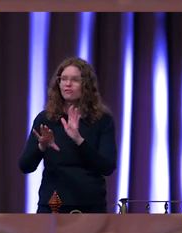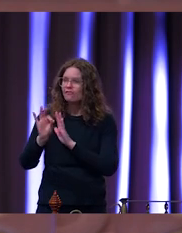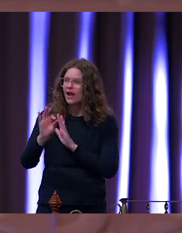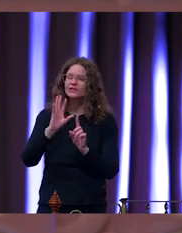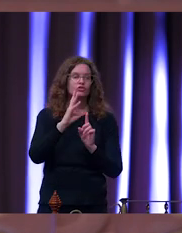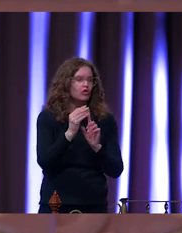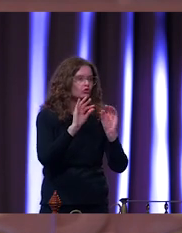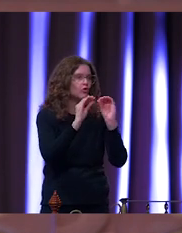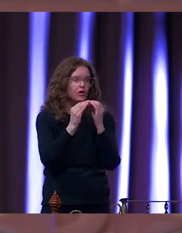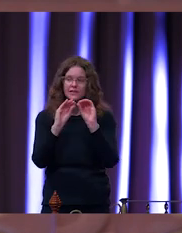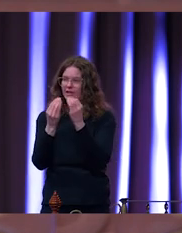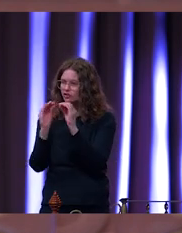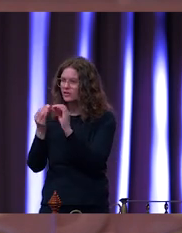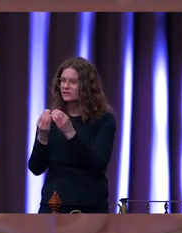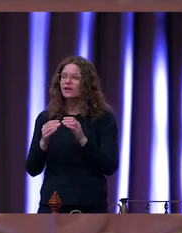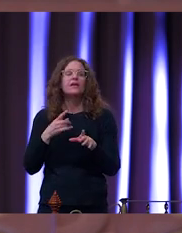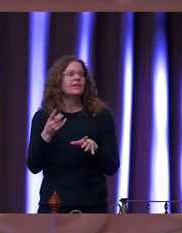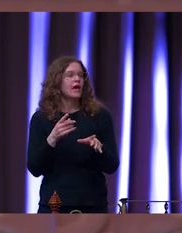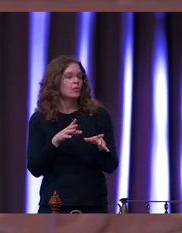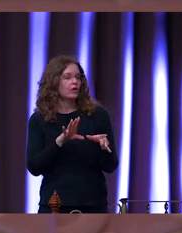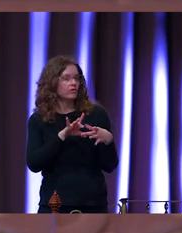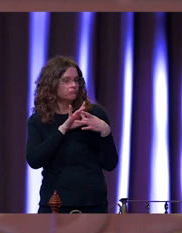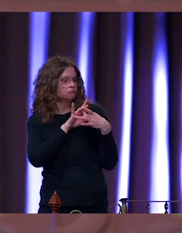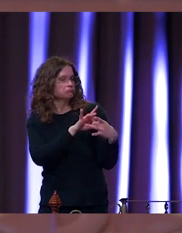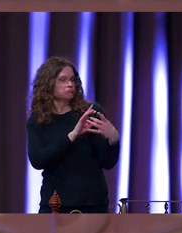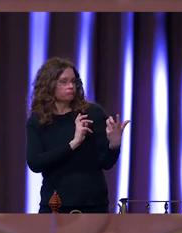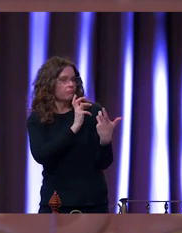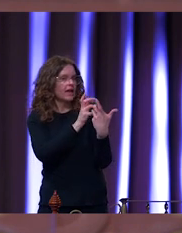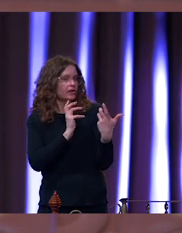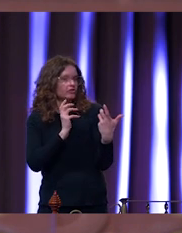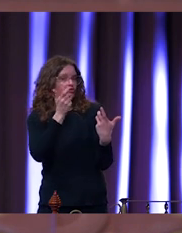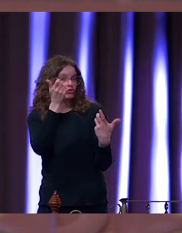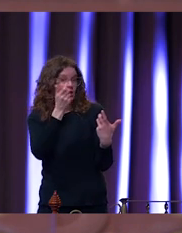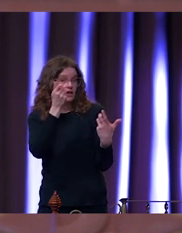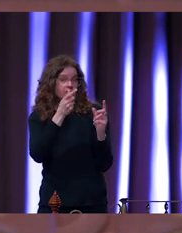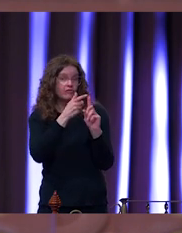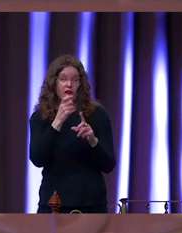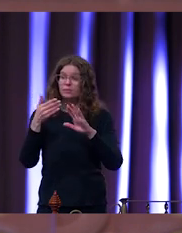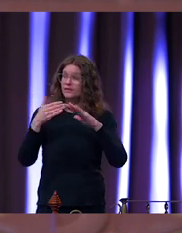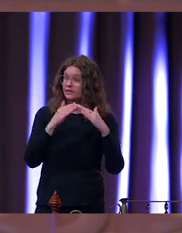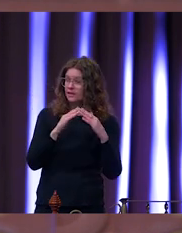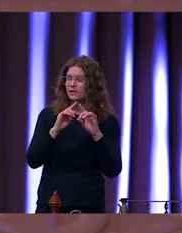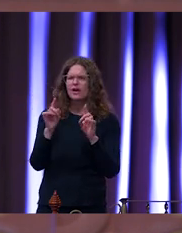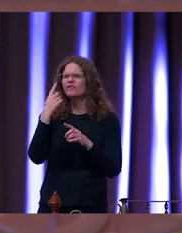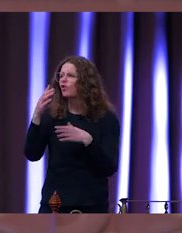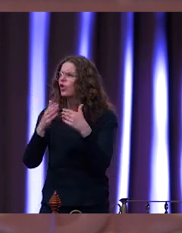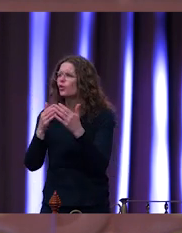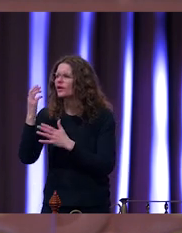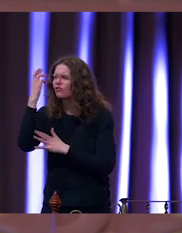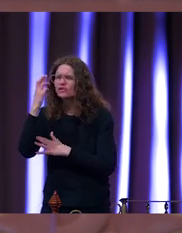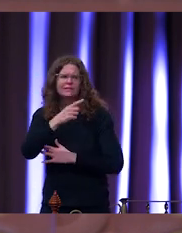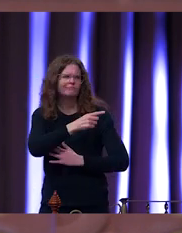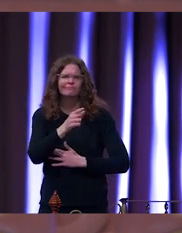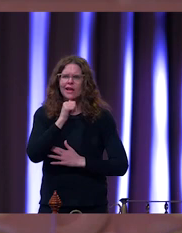theoretically eligible for grants to from the city, but for whatever reason had not applied. So